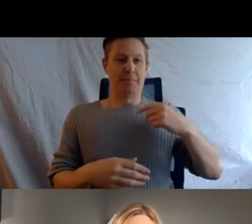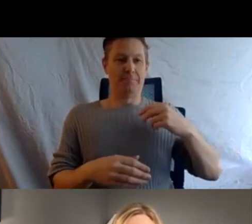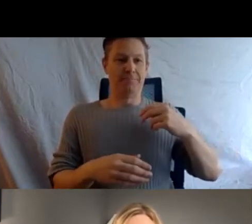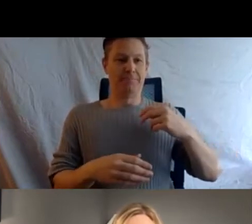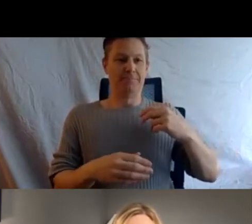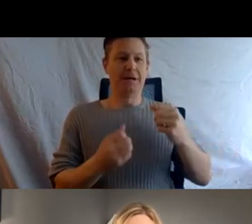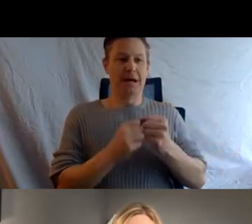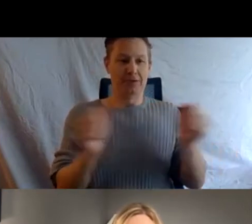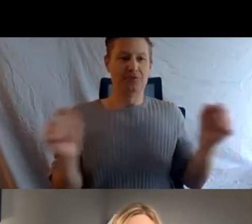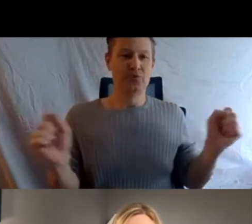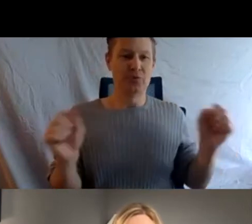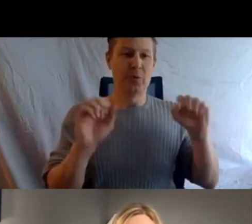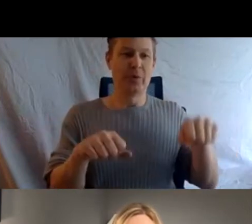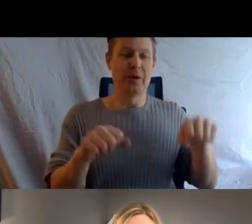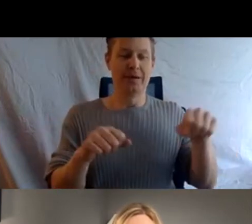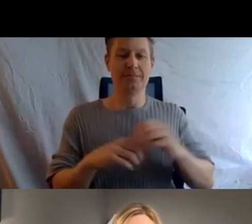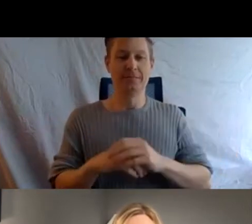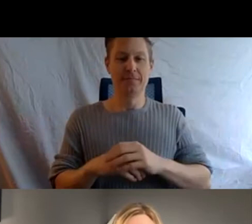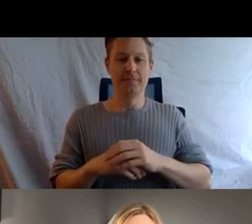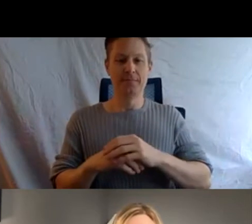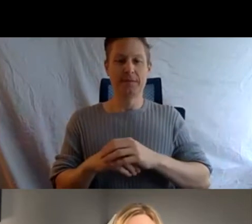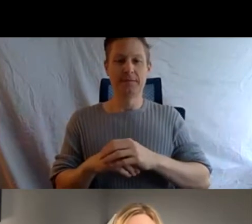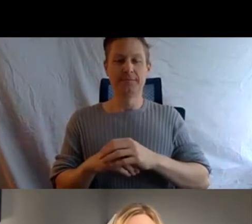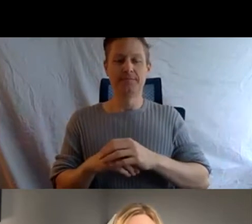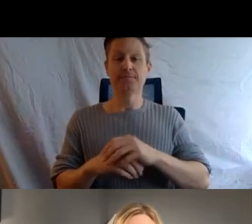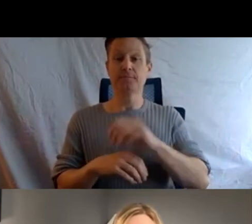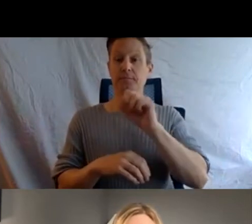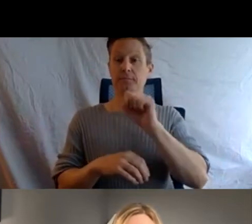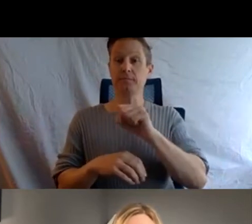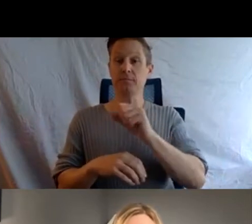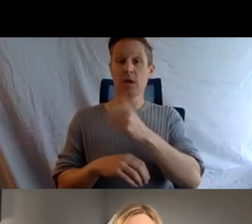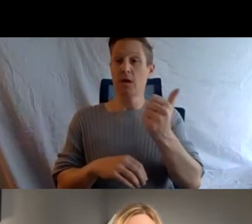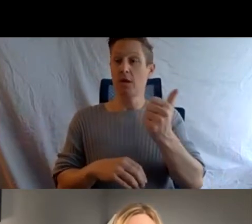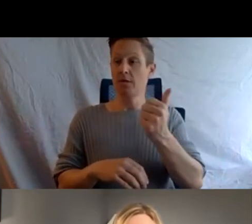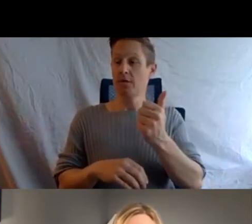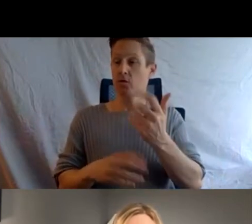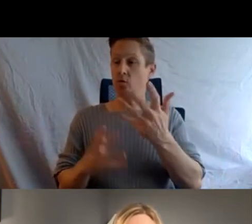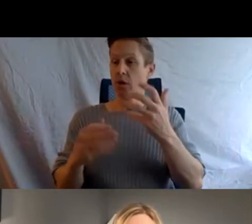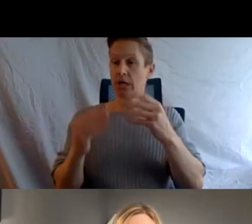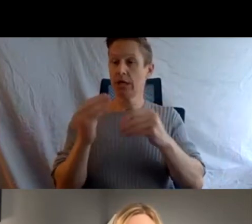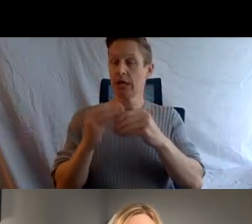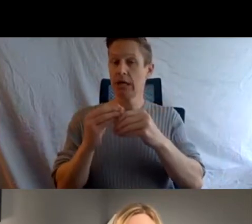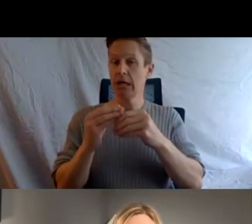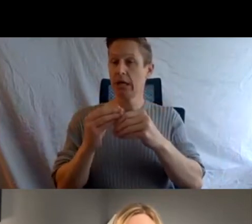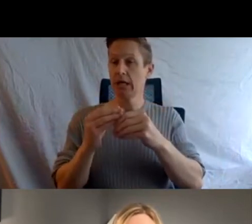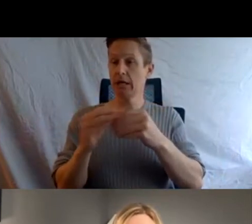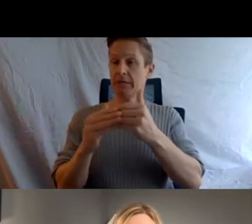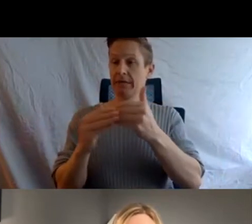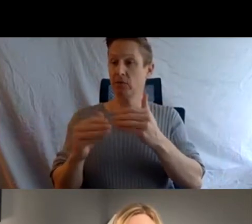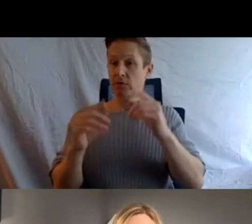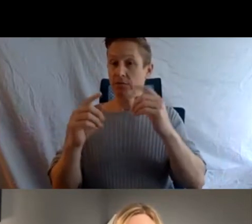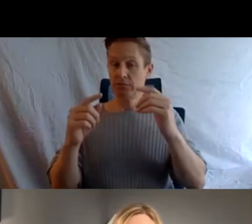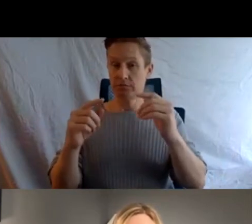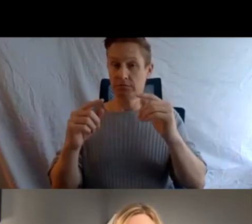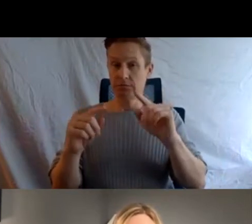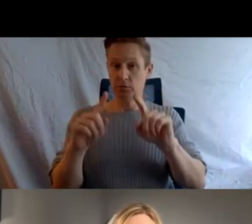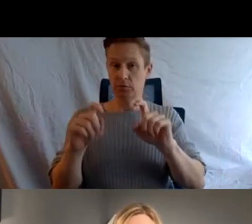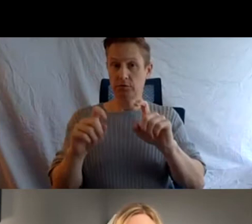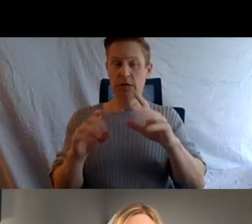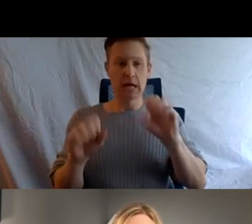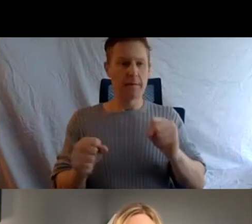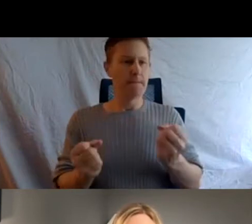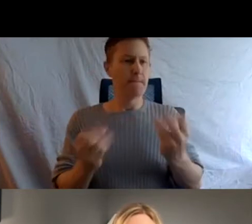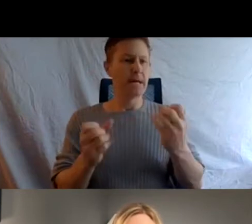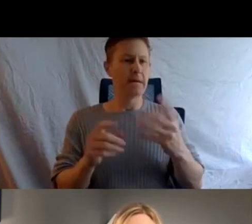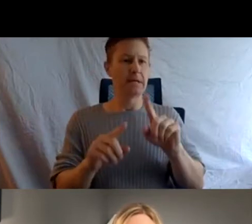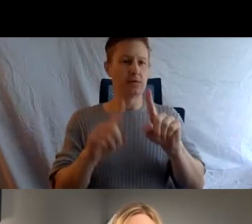Definitely. Anybody else has anything that they wanted to add before we go on to the next question? And we have a slew of questions coming in,